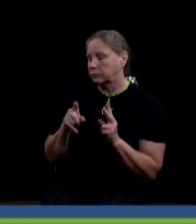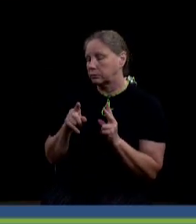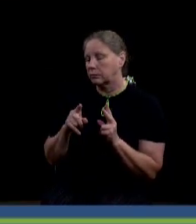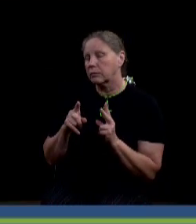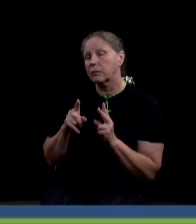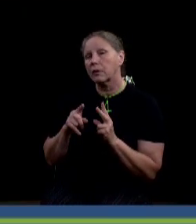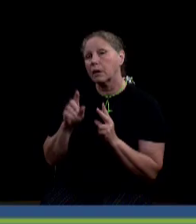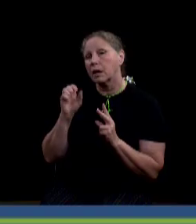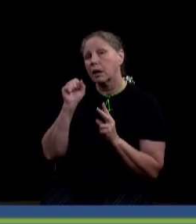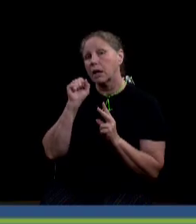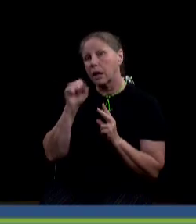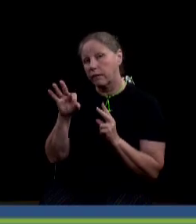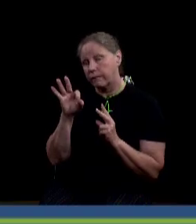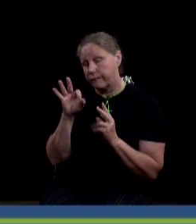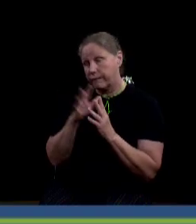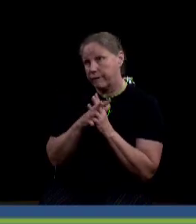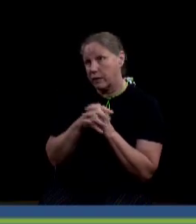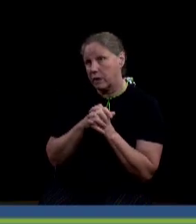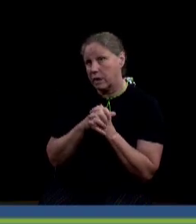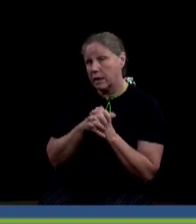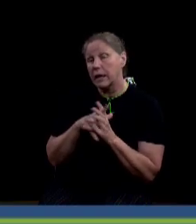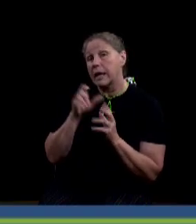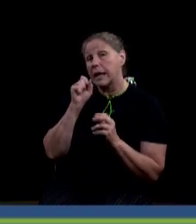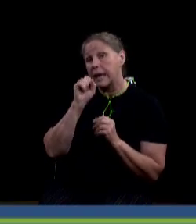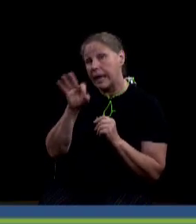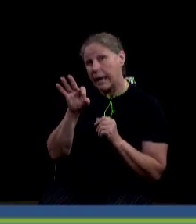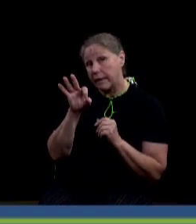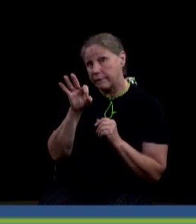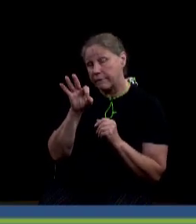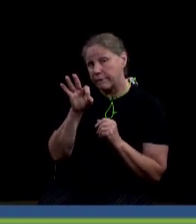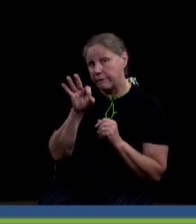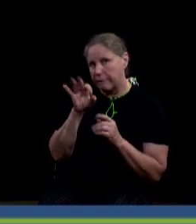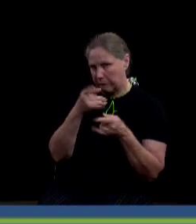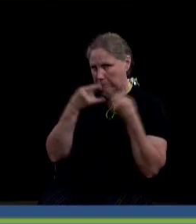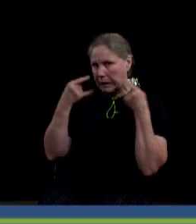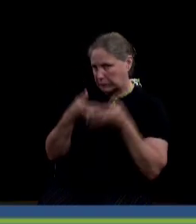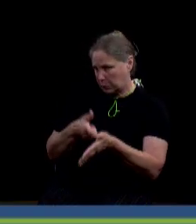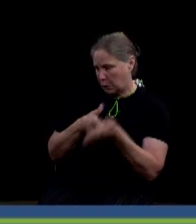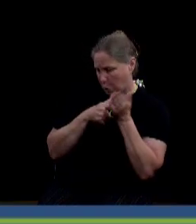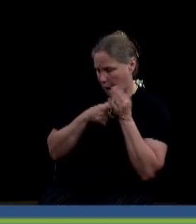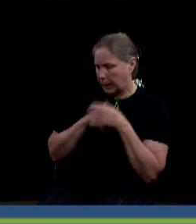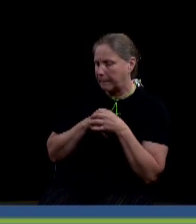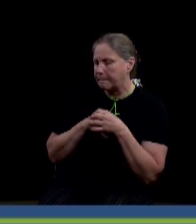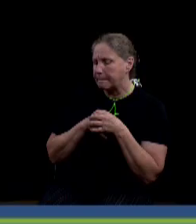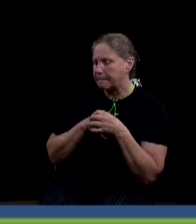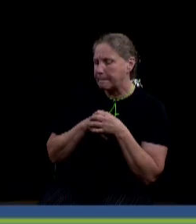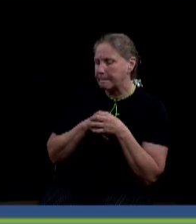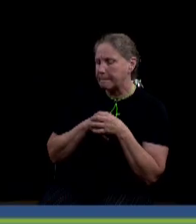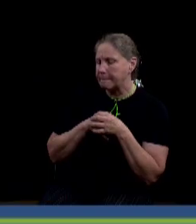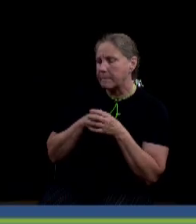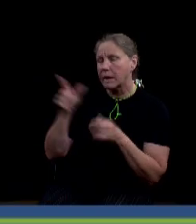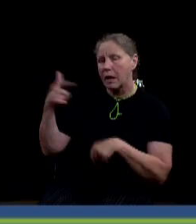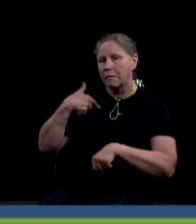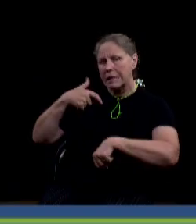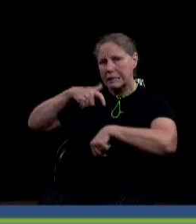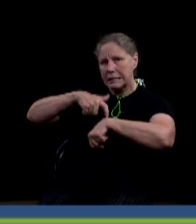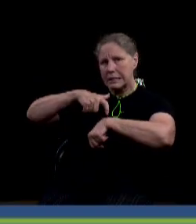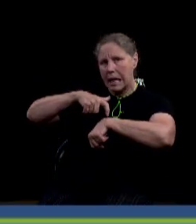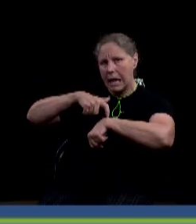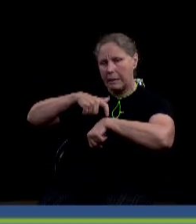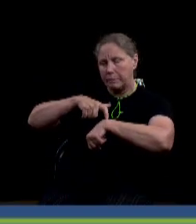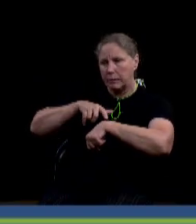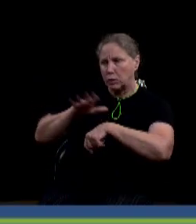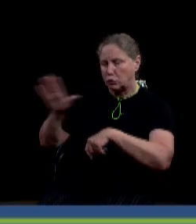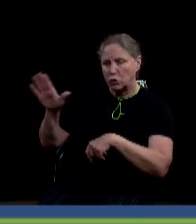make the mask mandatory, what is there a timeline, or in your expert